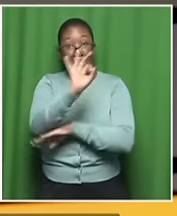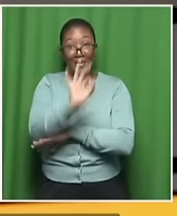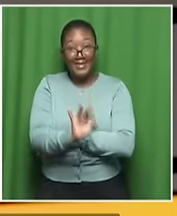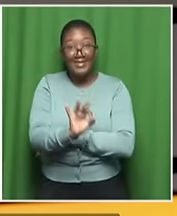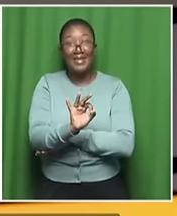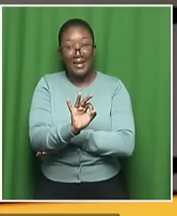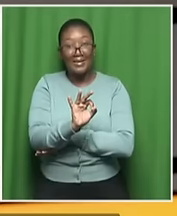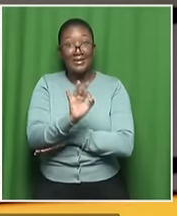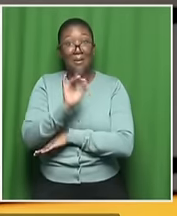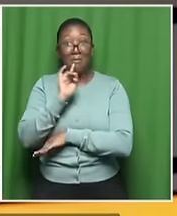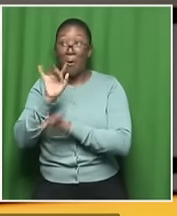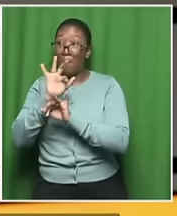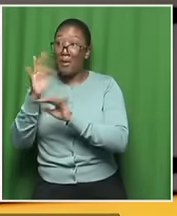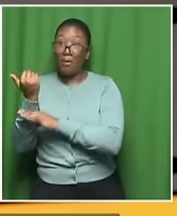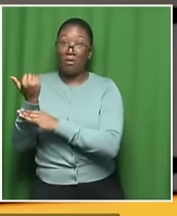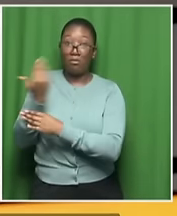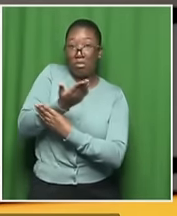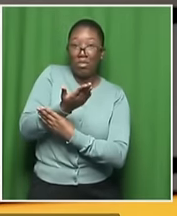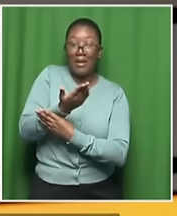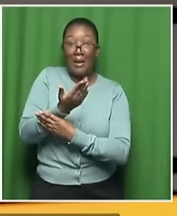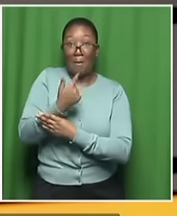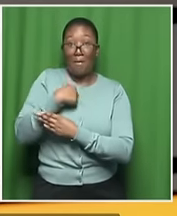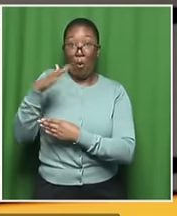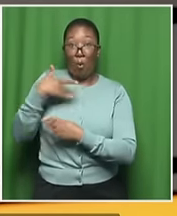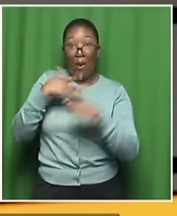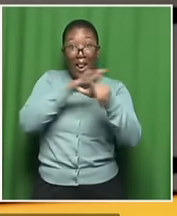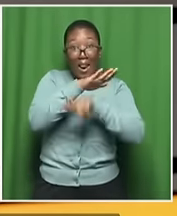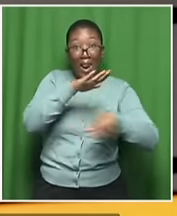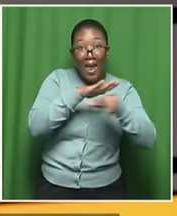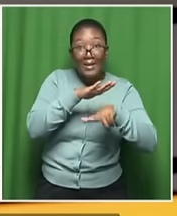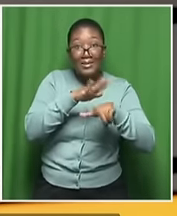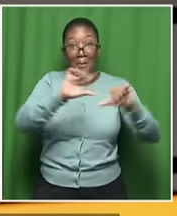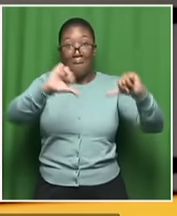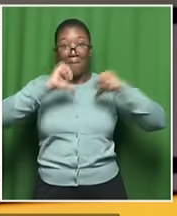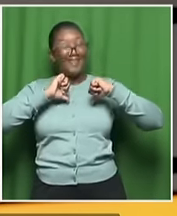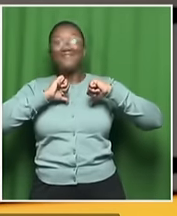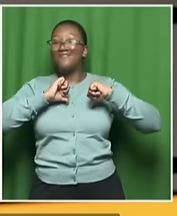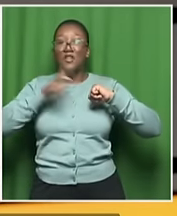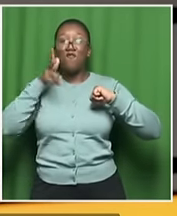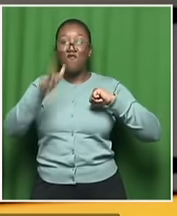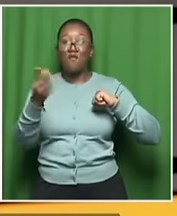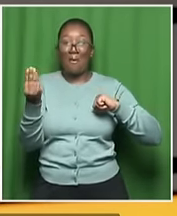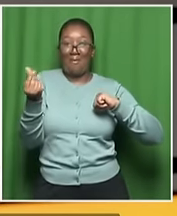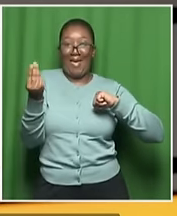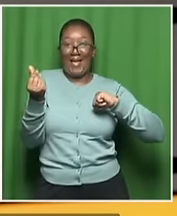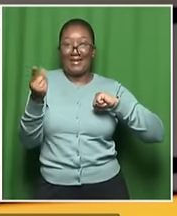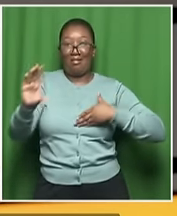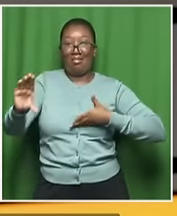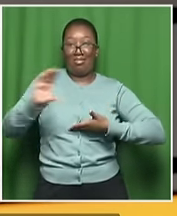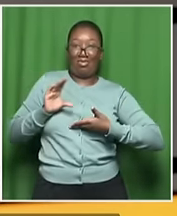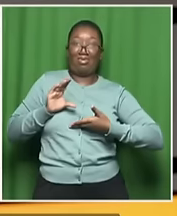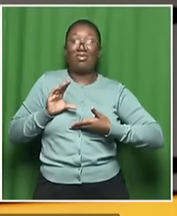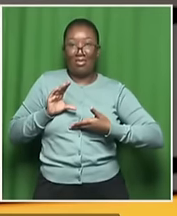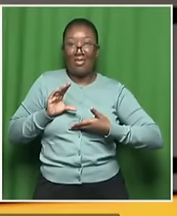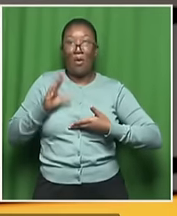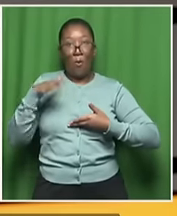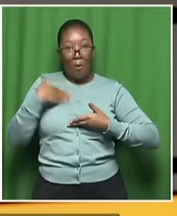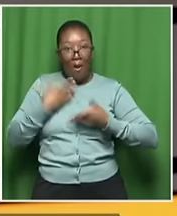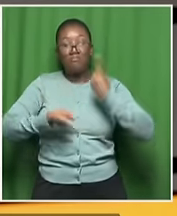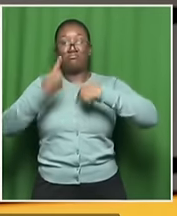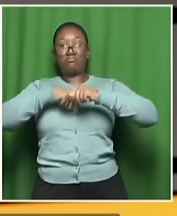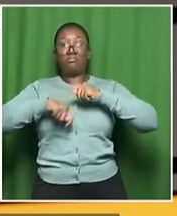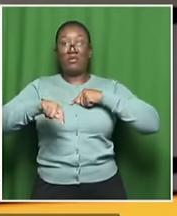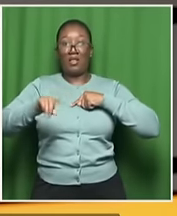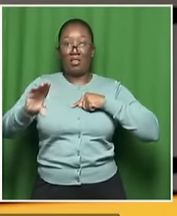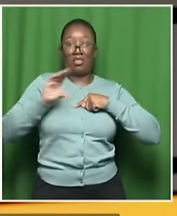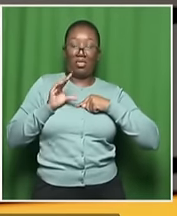claimants didn't want the land. They want the money. That is the compensation they wanted. If